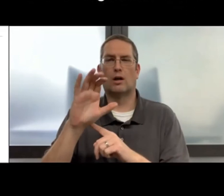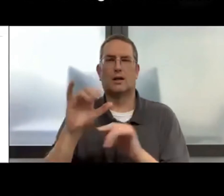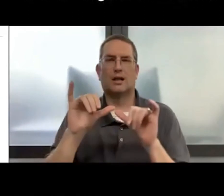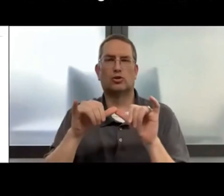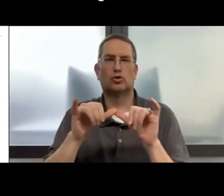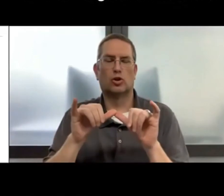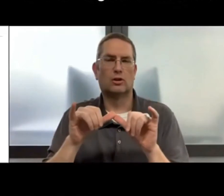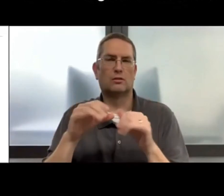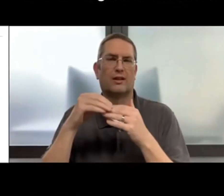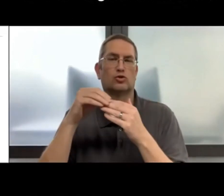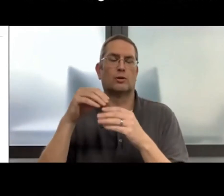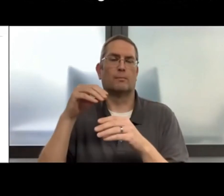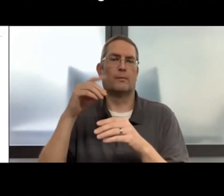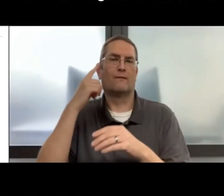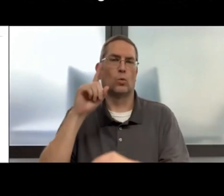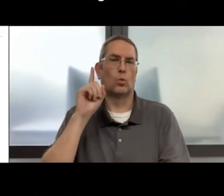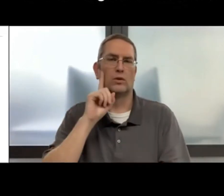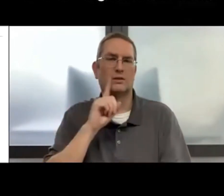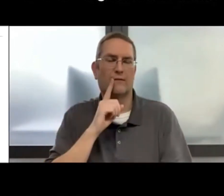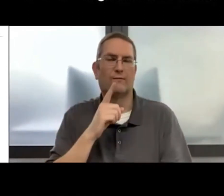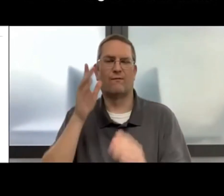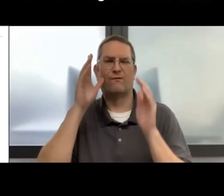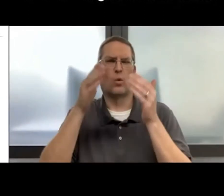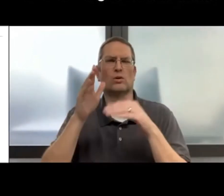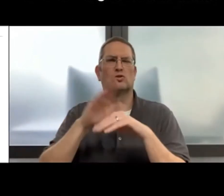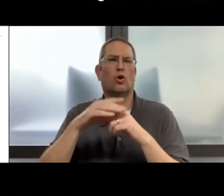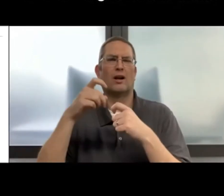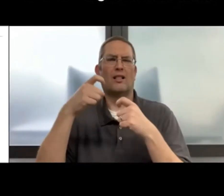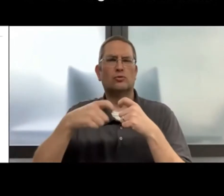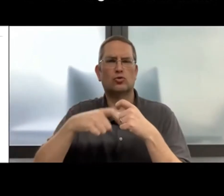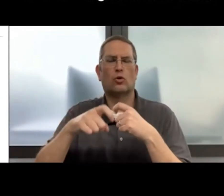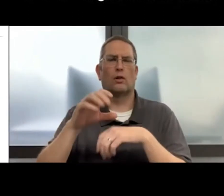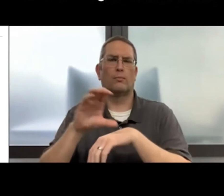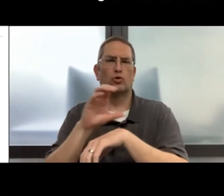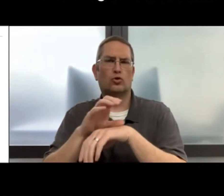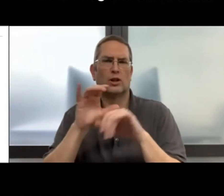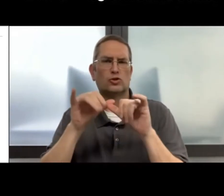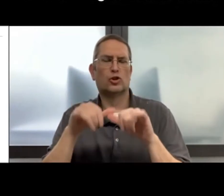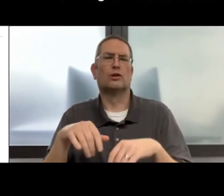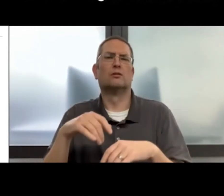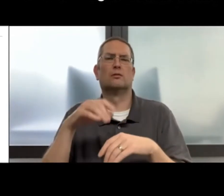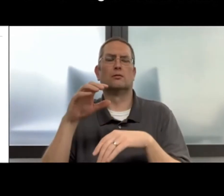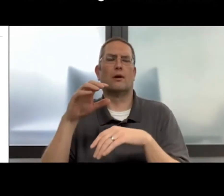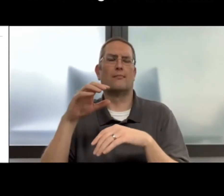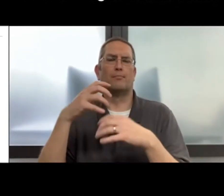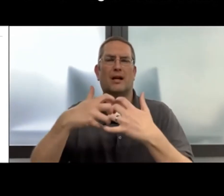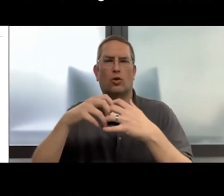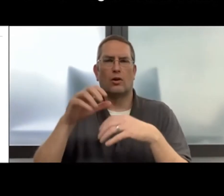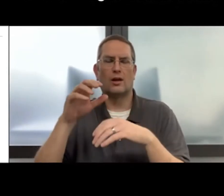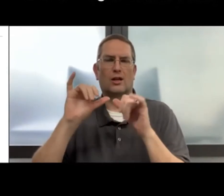and MELD, which is mechatronic engineering leadership for the deaf. This focuses on